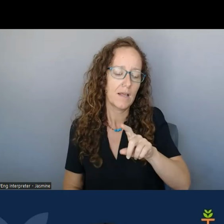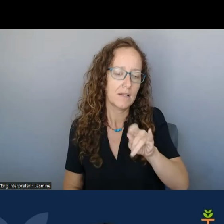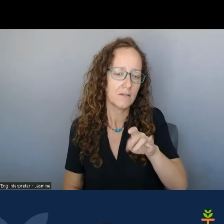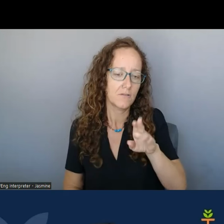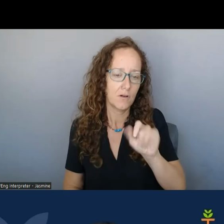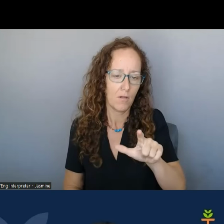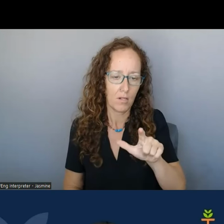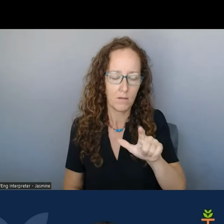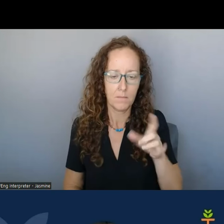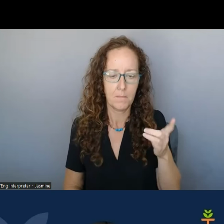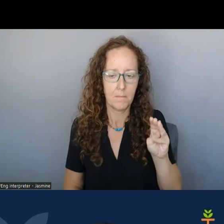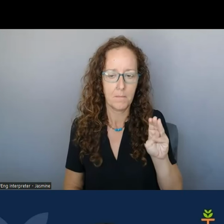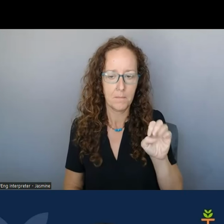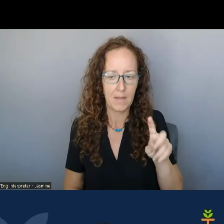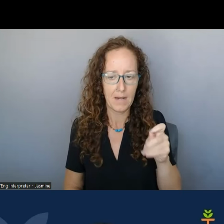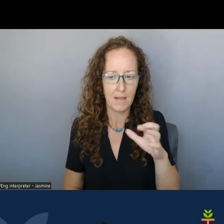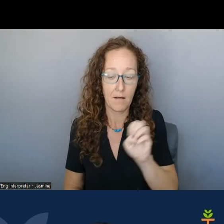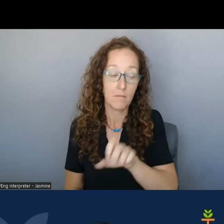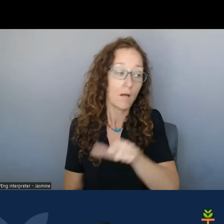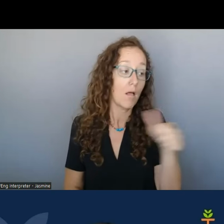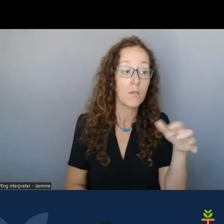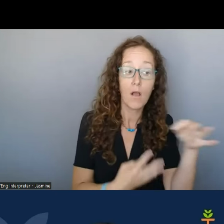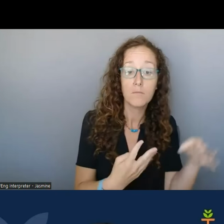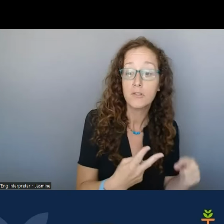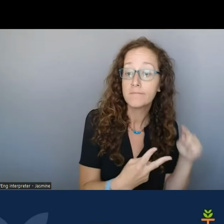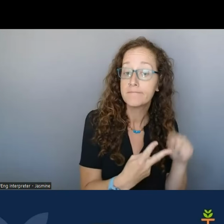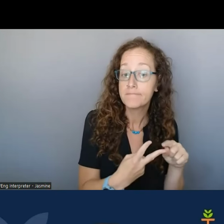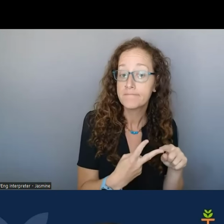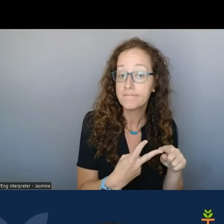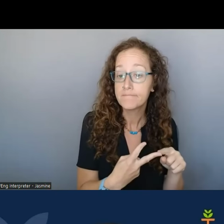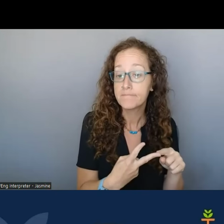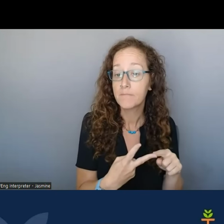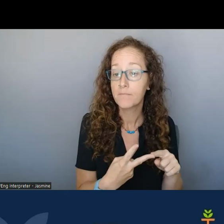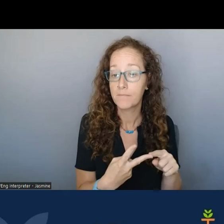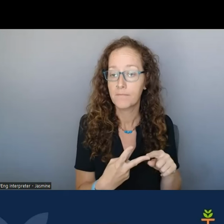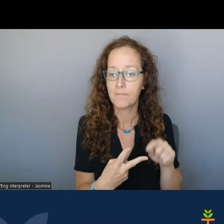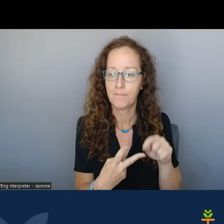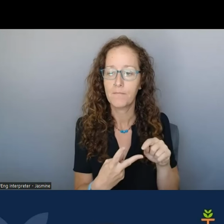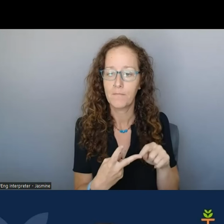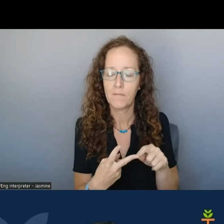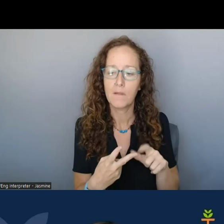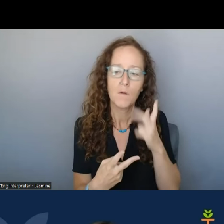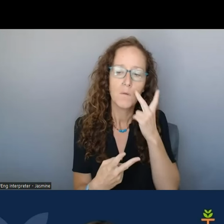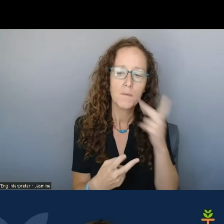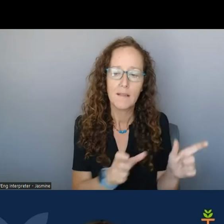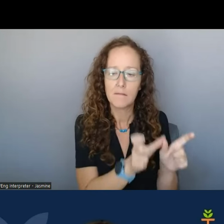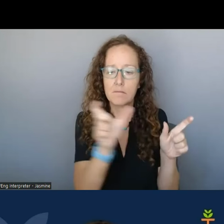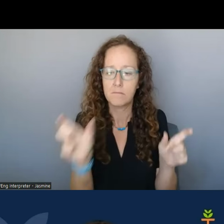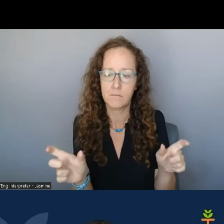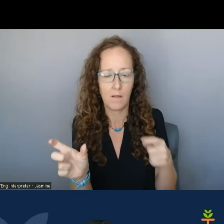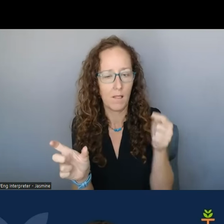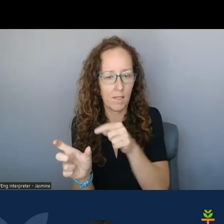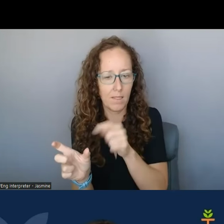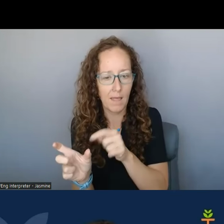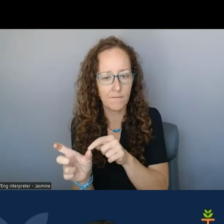is a Medicare health plan. So on the left there, we're talking about Medicare Advantage plan, right? That's your Part C that we